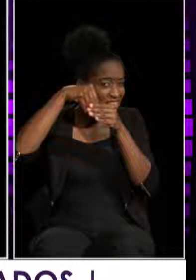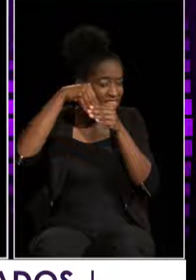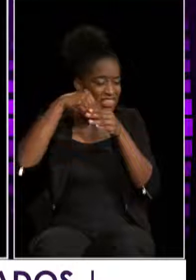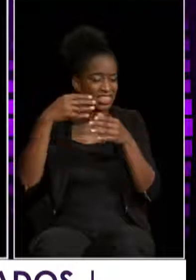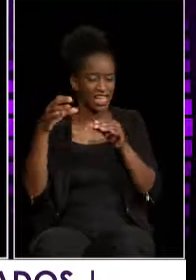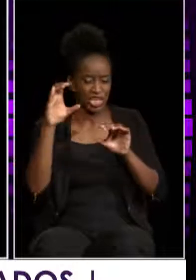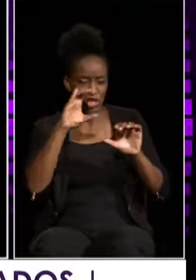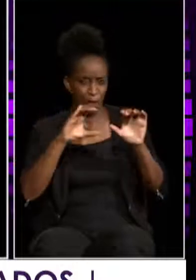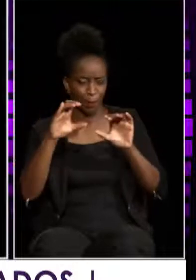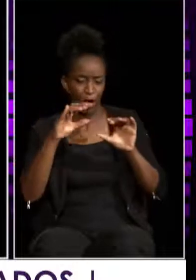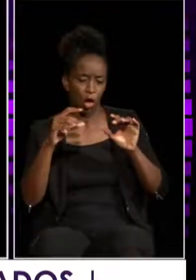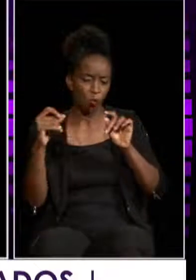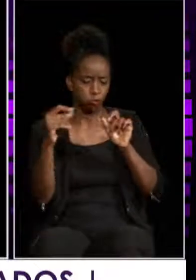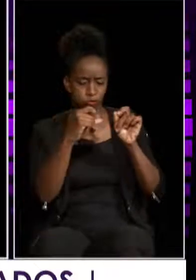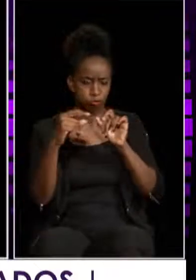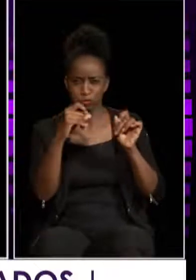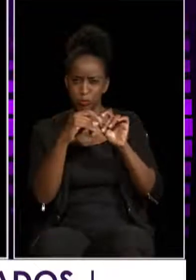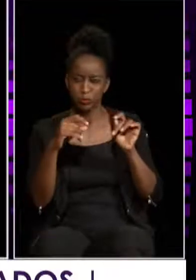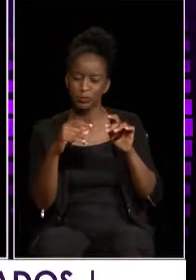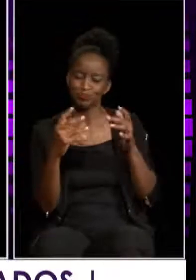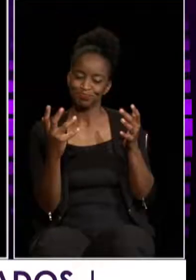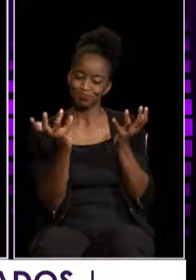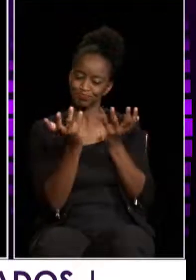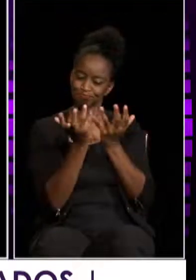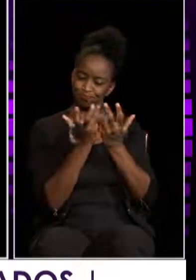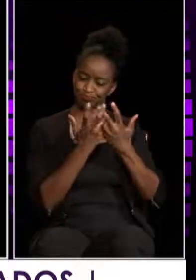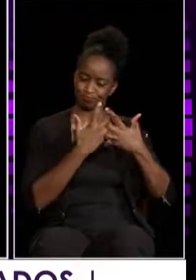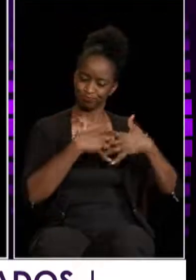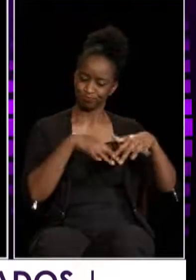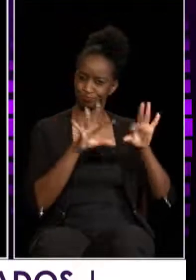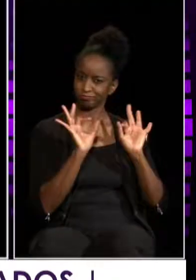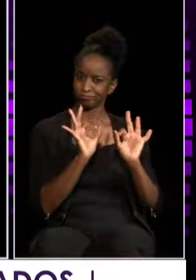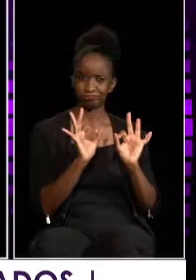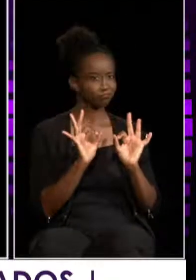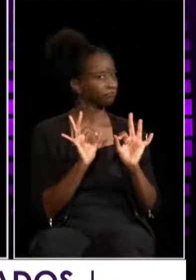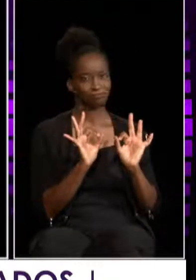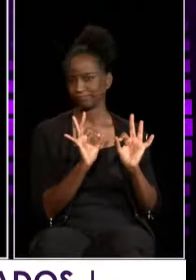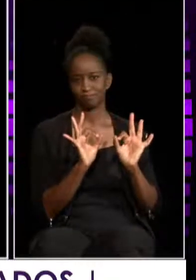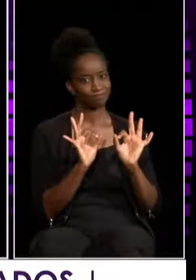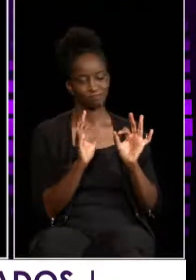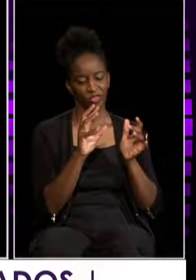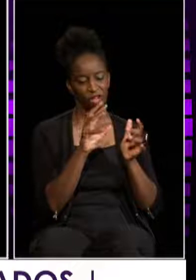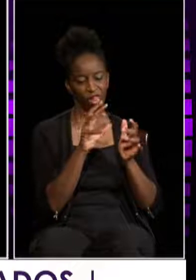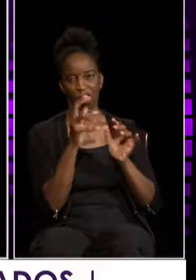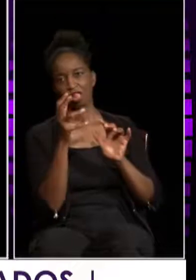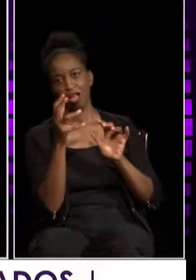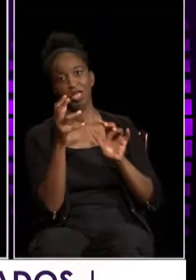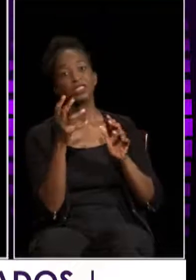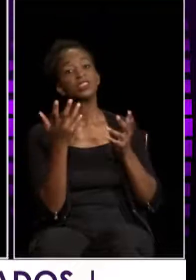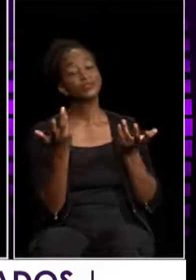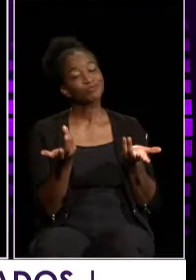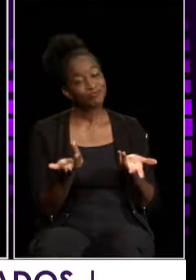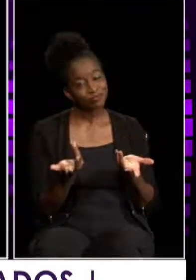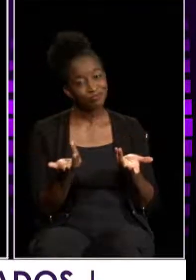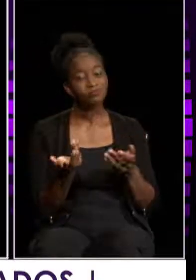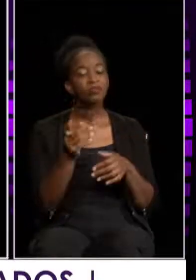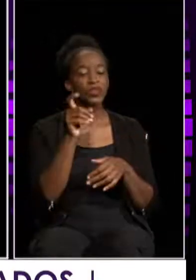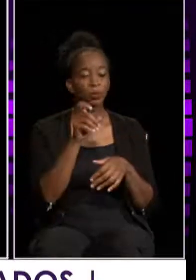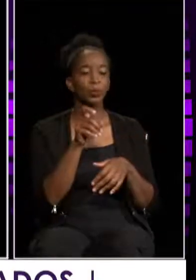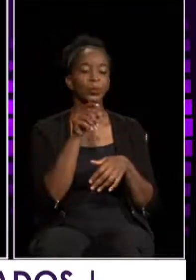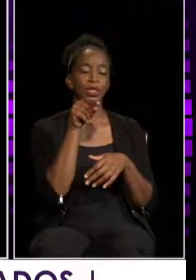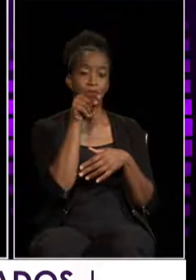further emphasizes the fact that going and seeking help is very critical, because this is something that a mental